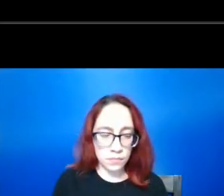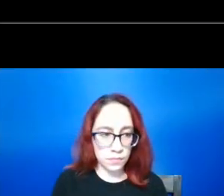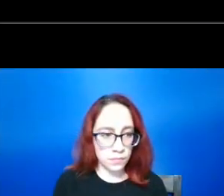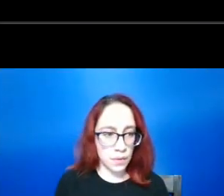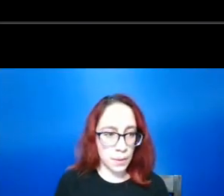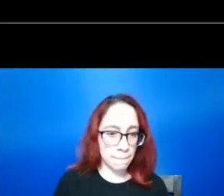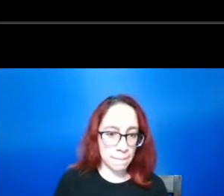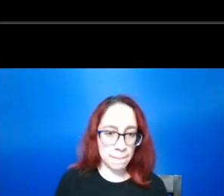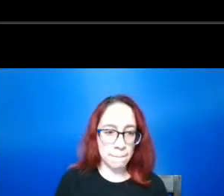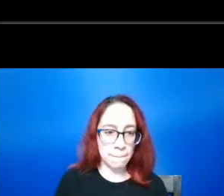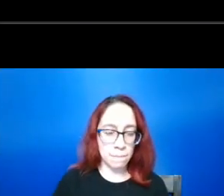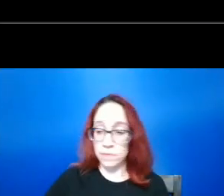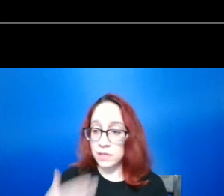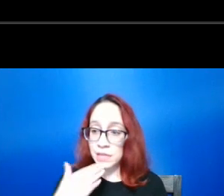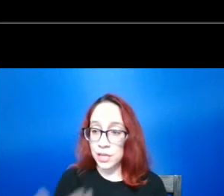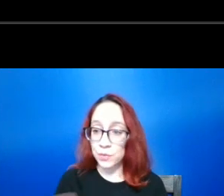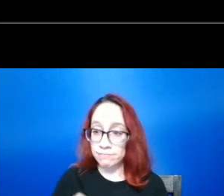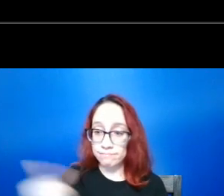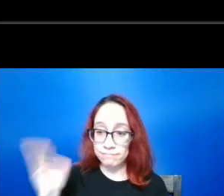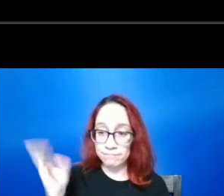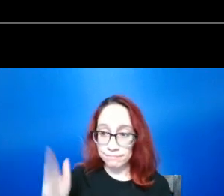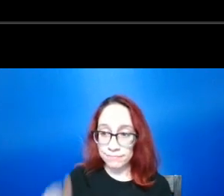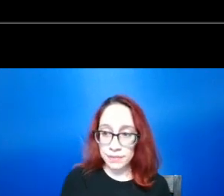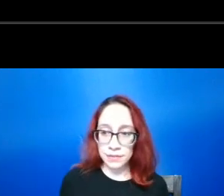Thank you. Next speaker.